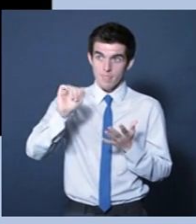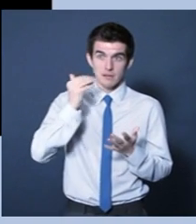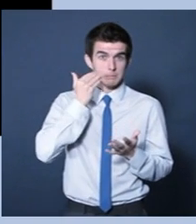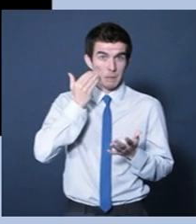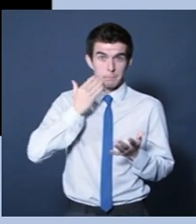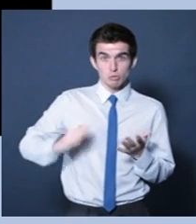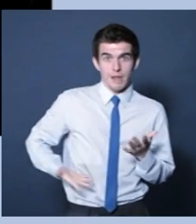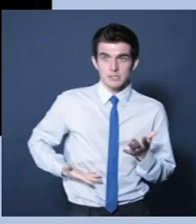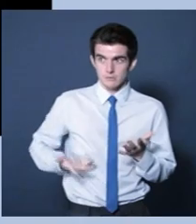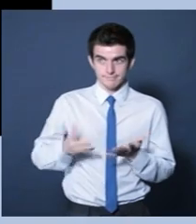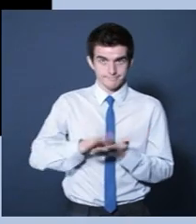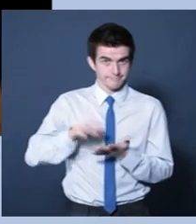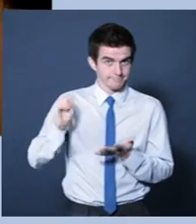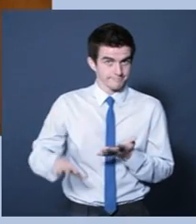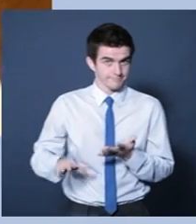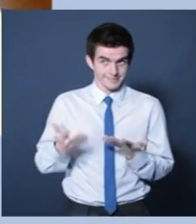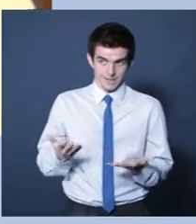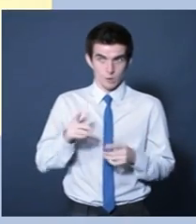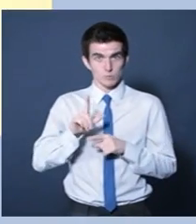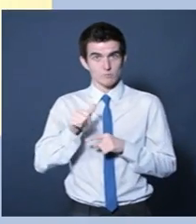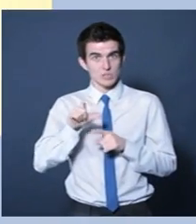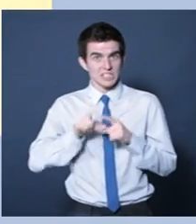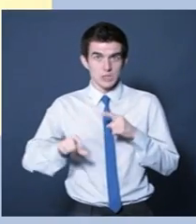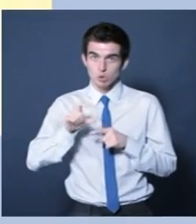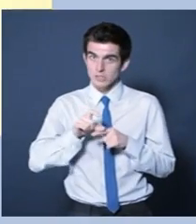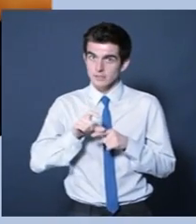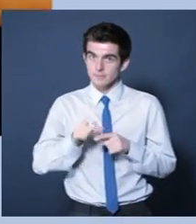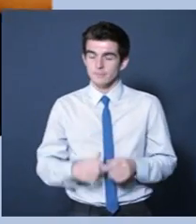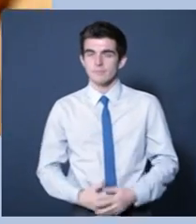century. Go to the desktop. Select the system tray icon. Escape.